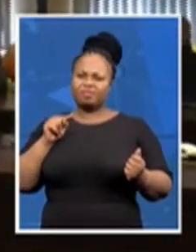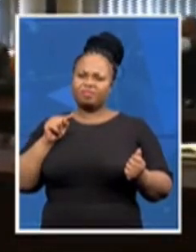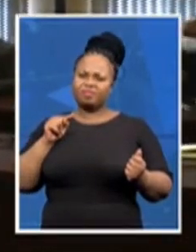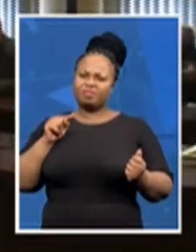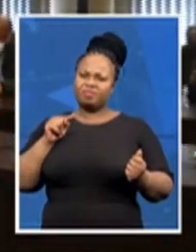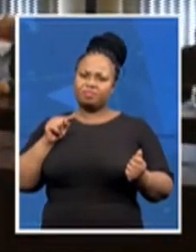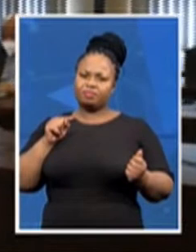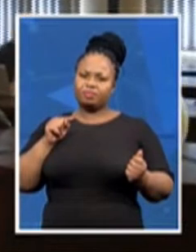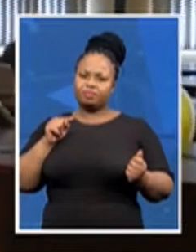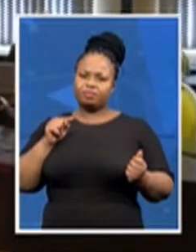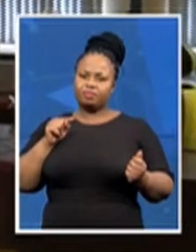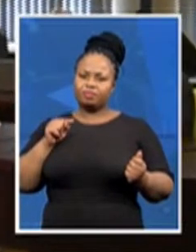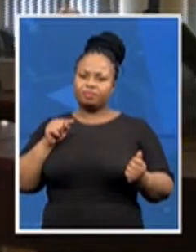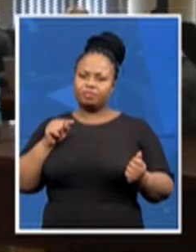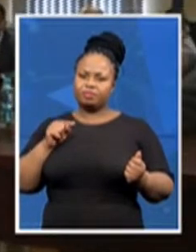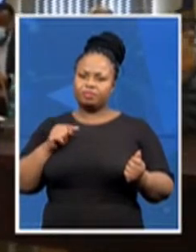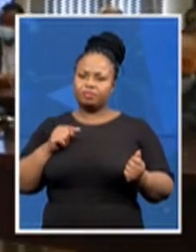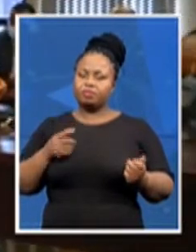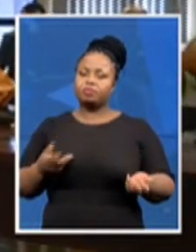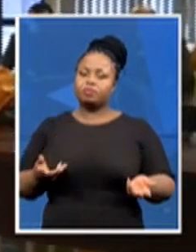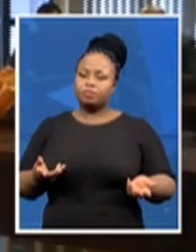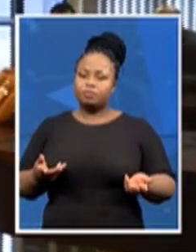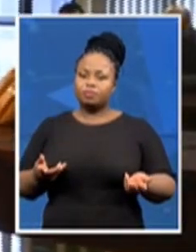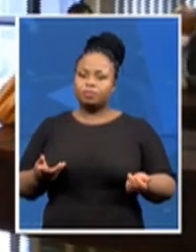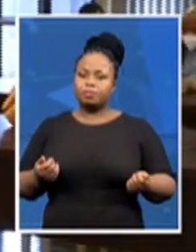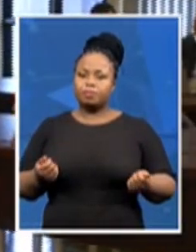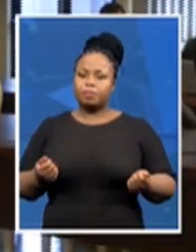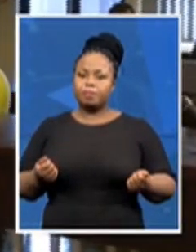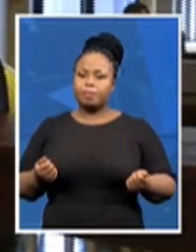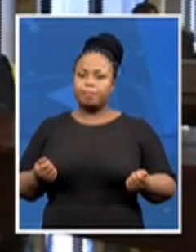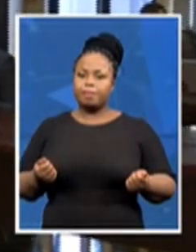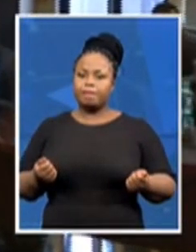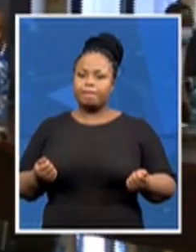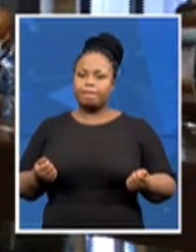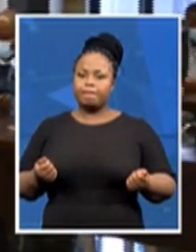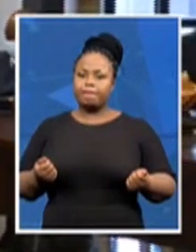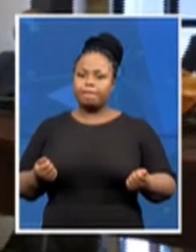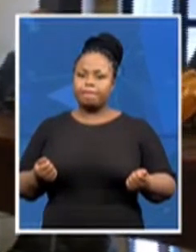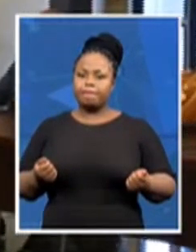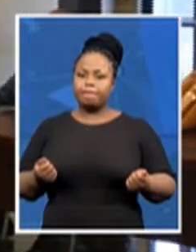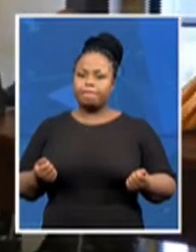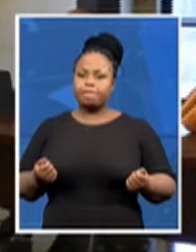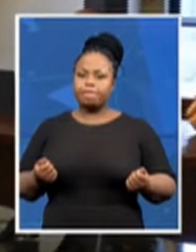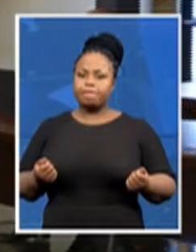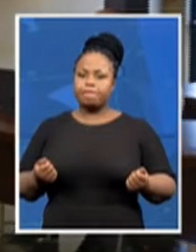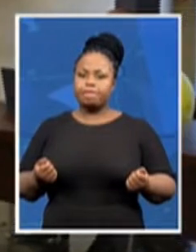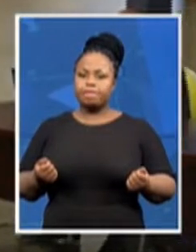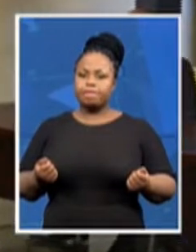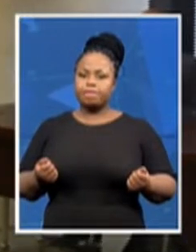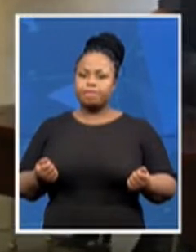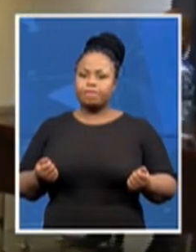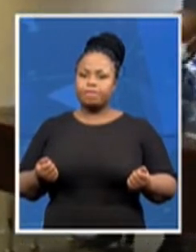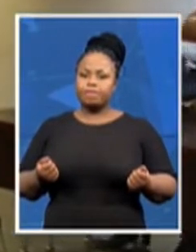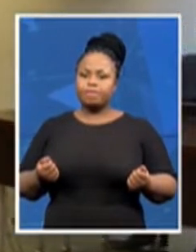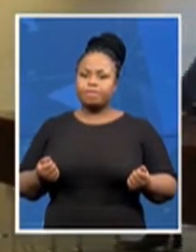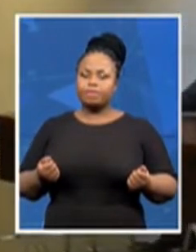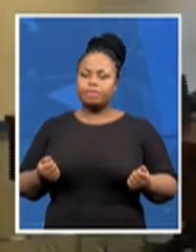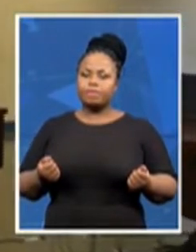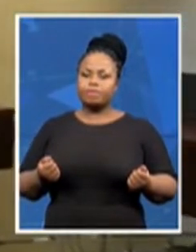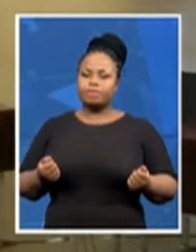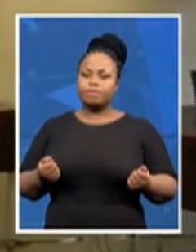are you considering to establish a commission on that regard? Finally, yesterday I have on record